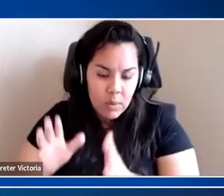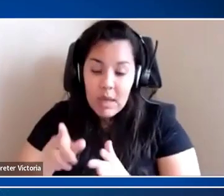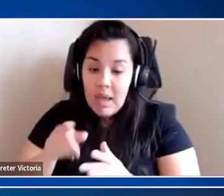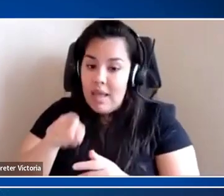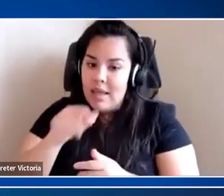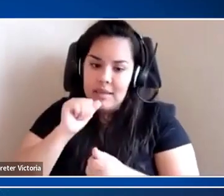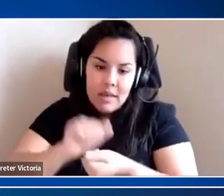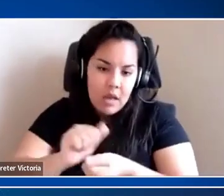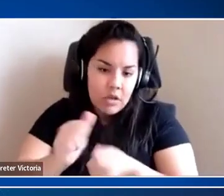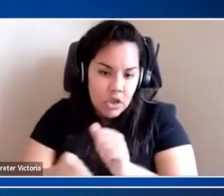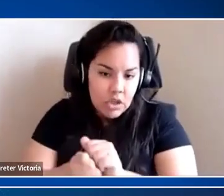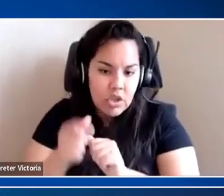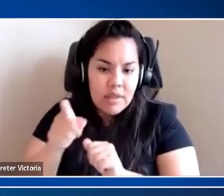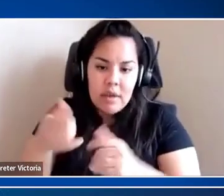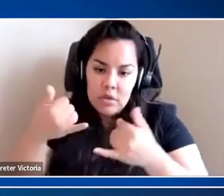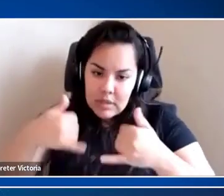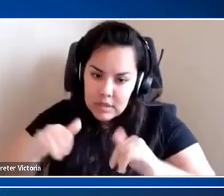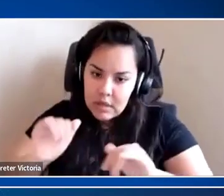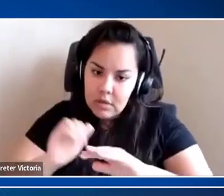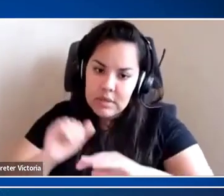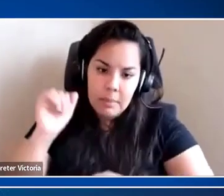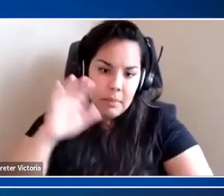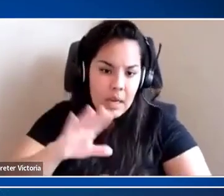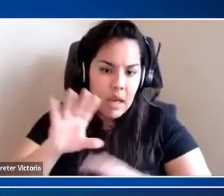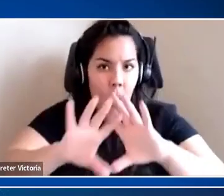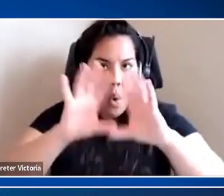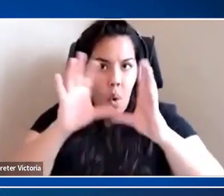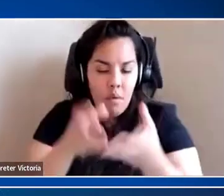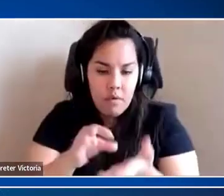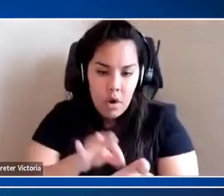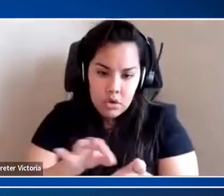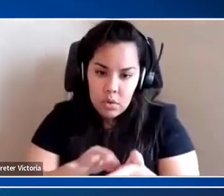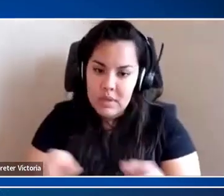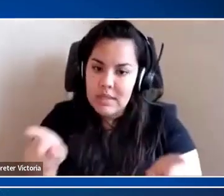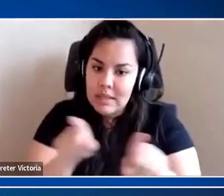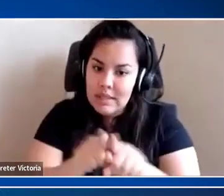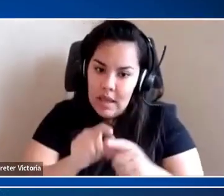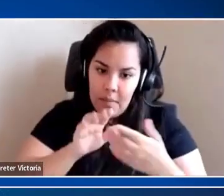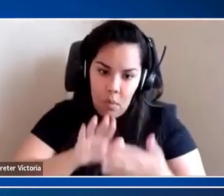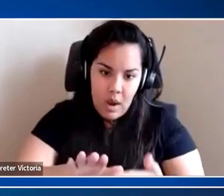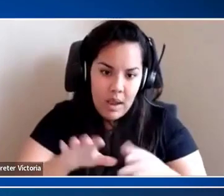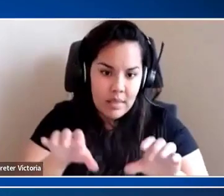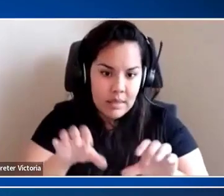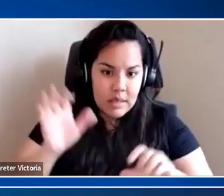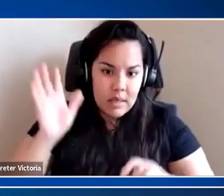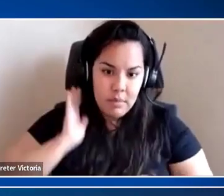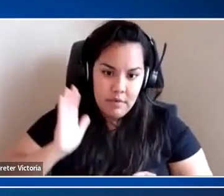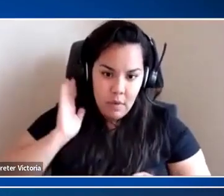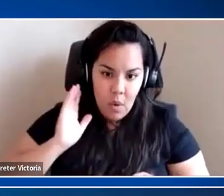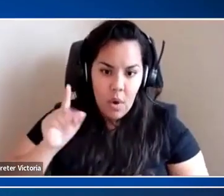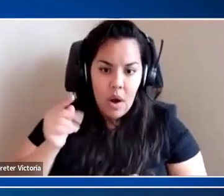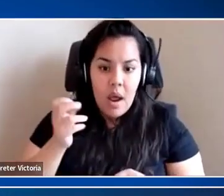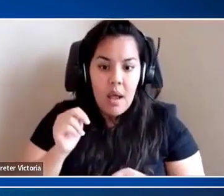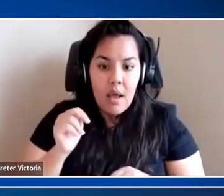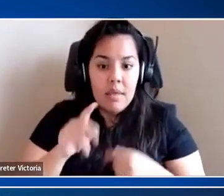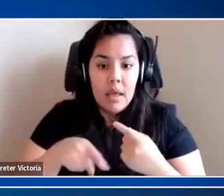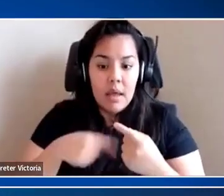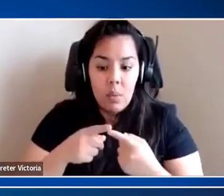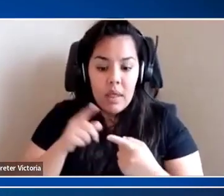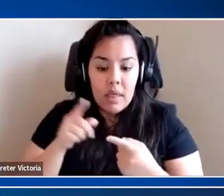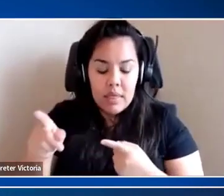still submitting overall scores the same way they did before. And then when they come in, the not